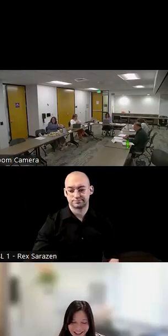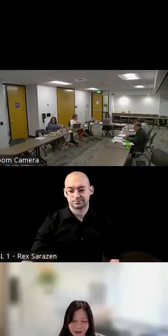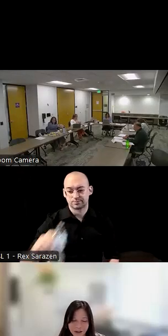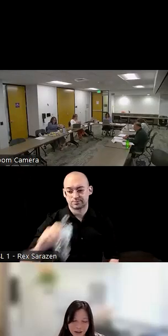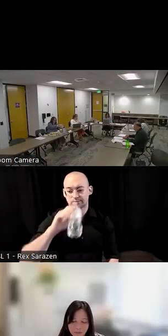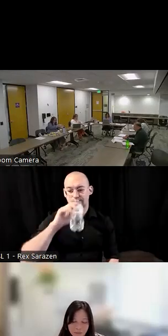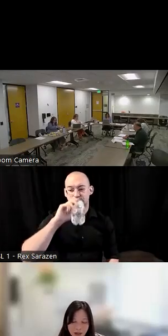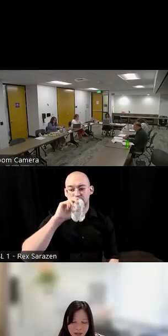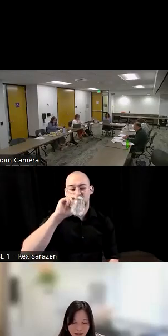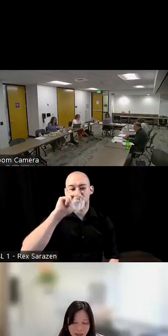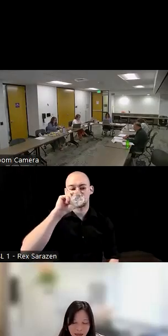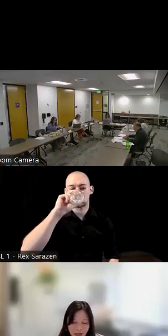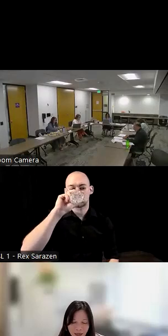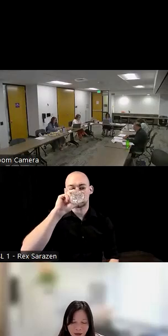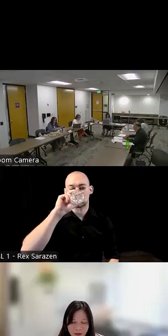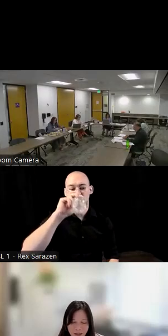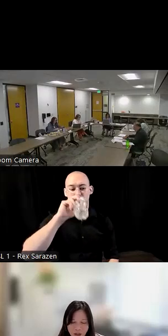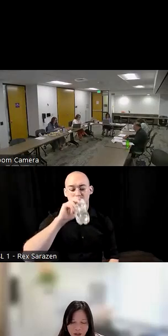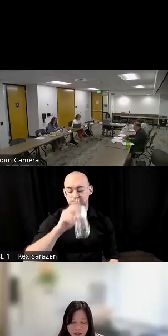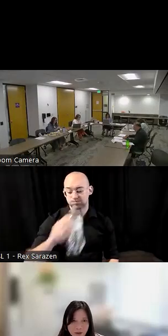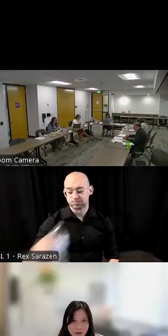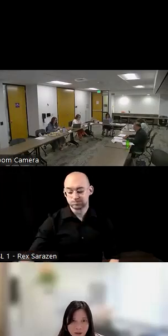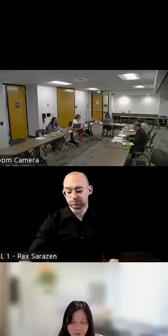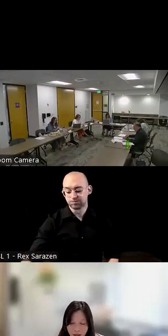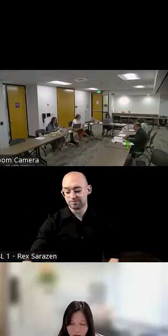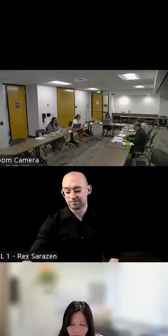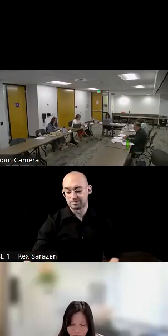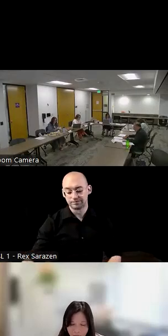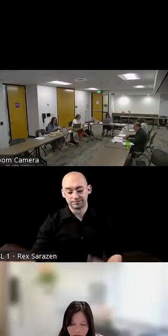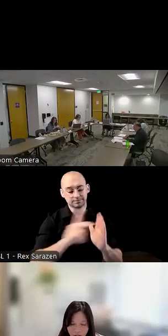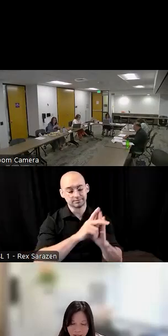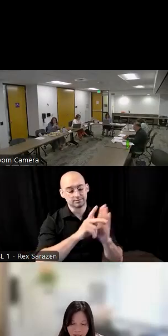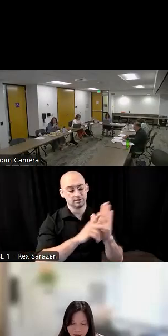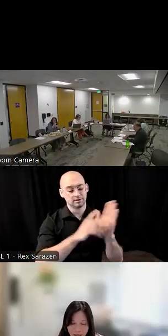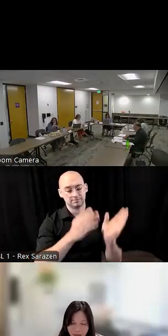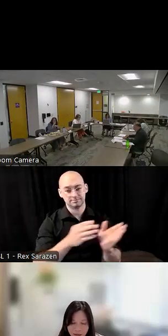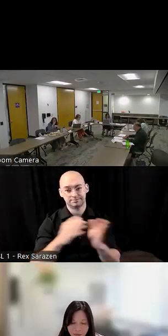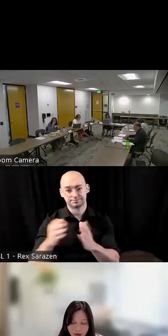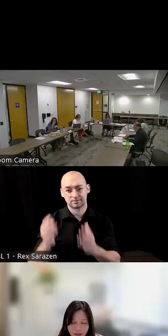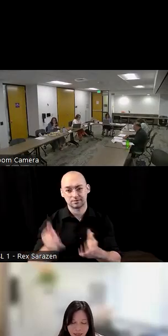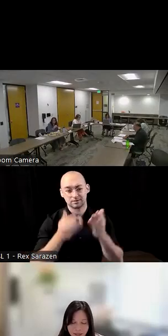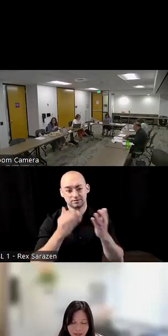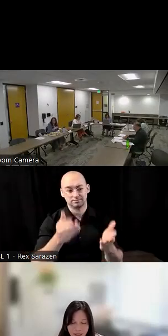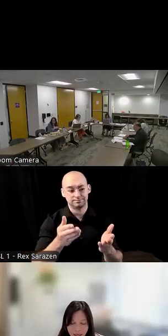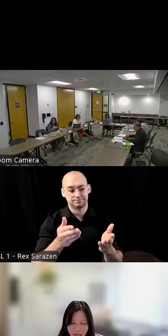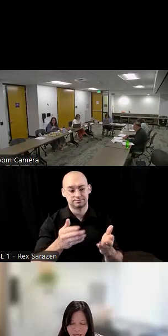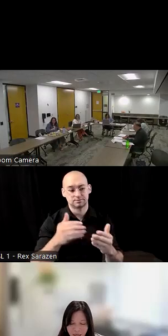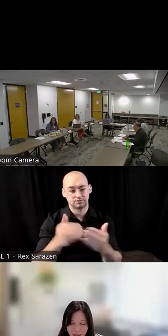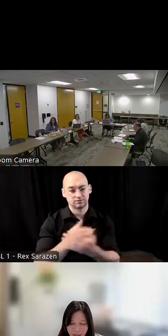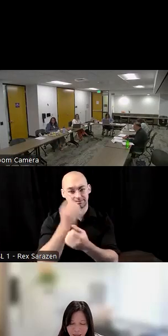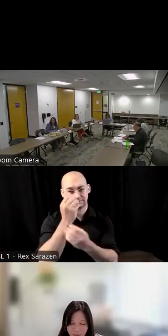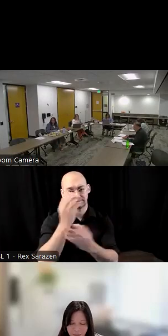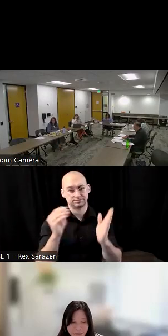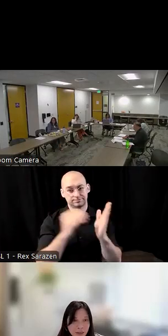Yes, and then the policy planning and recommendations, there are some clarifications and updates to process.